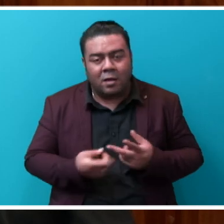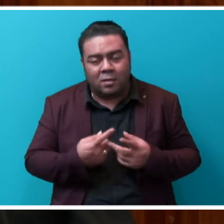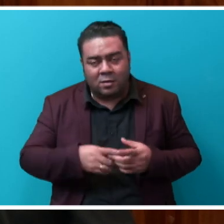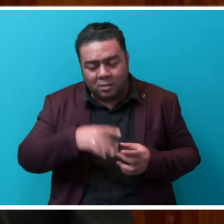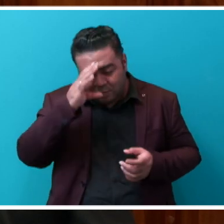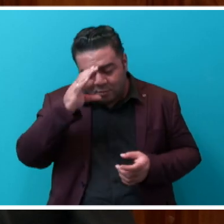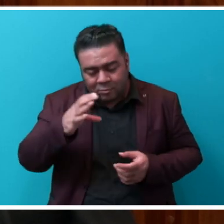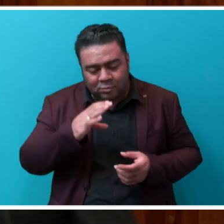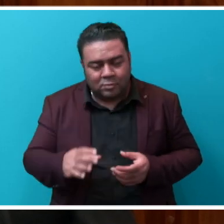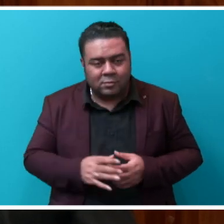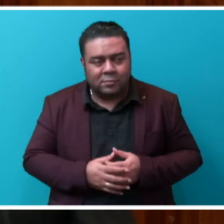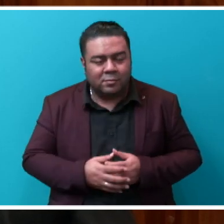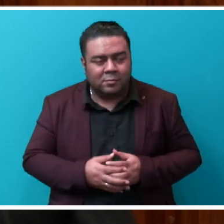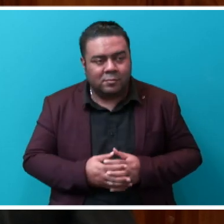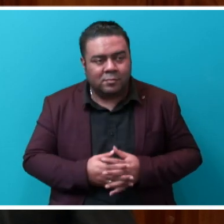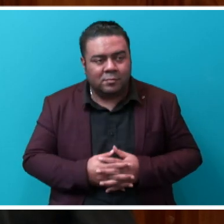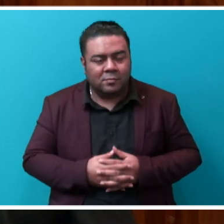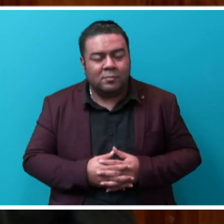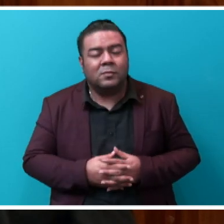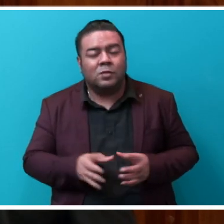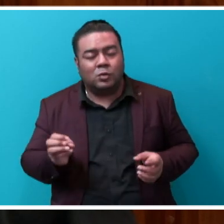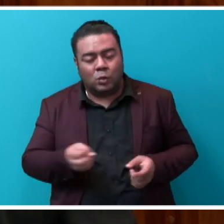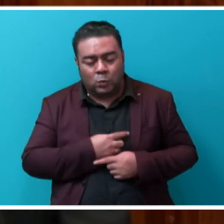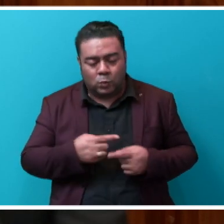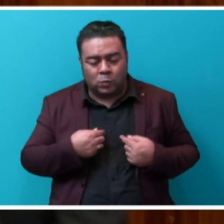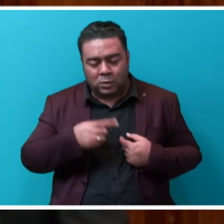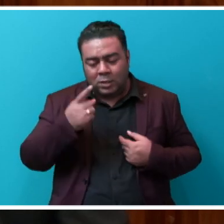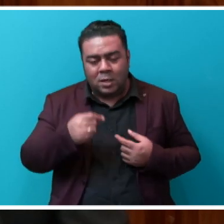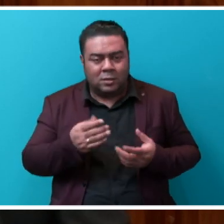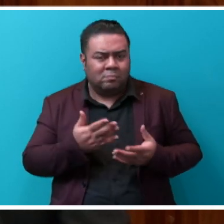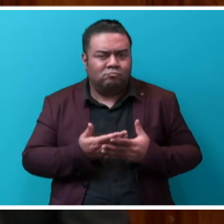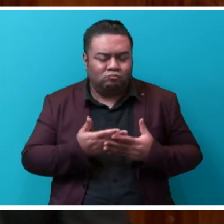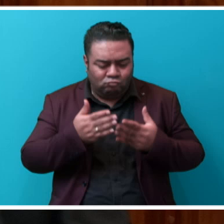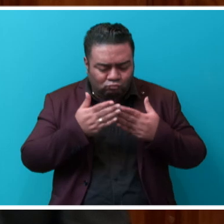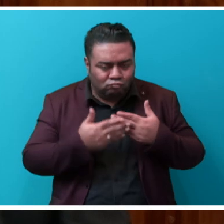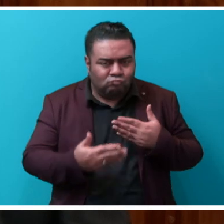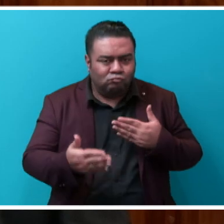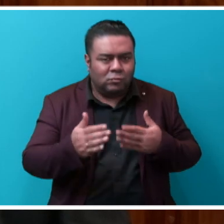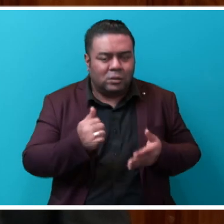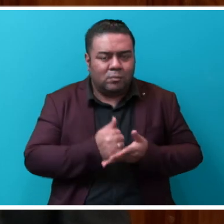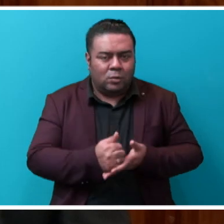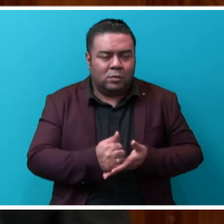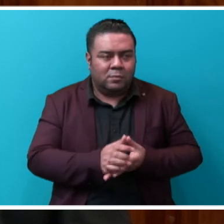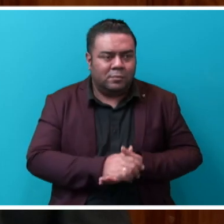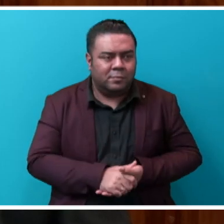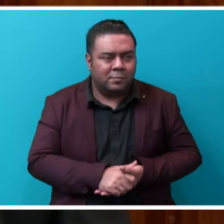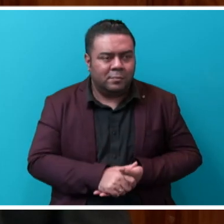the diaspora so that we deepen our penetration with the diaspora.